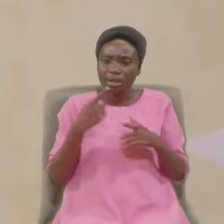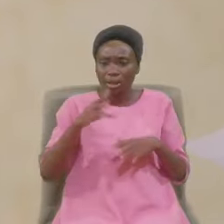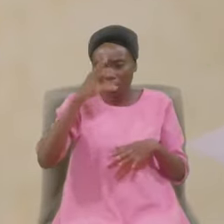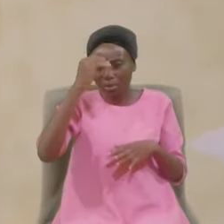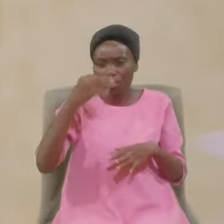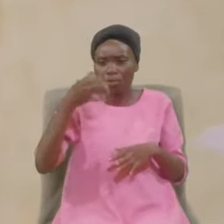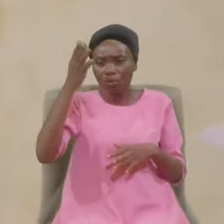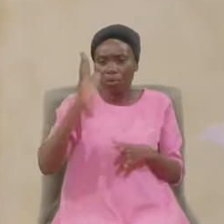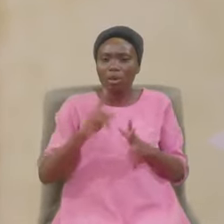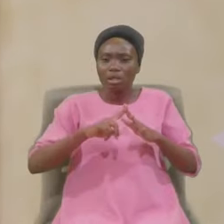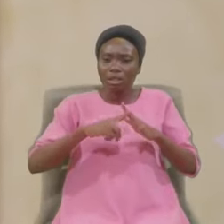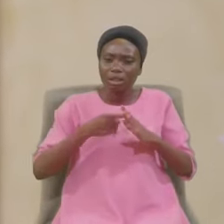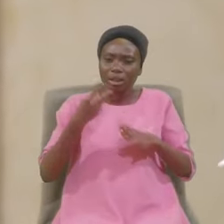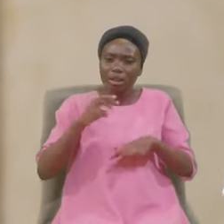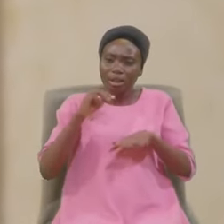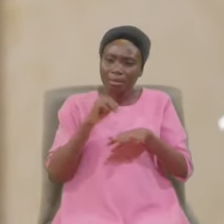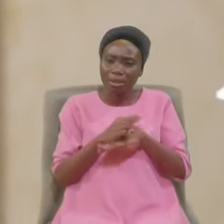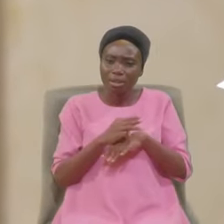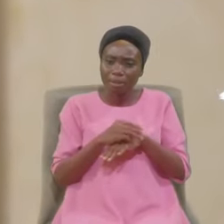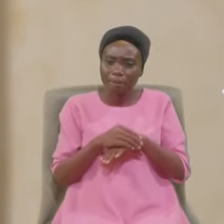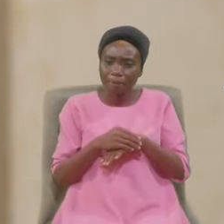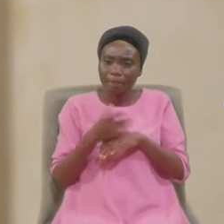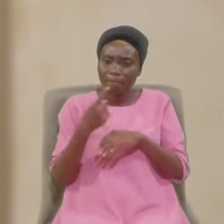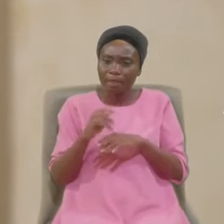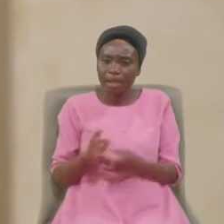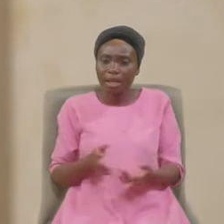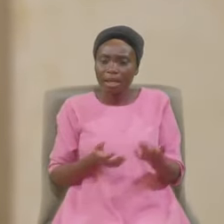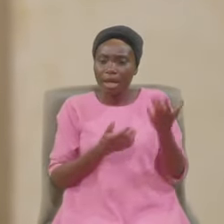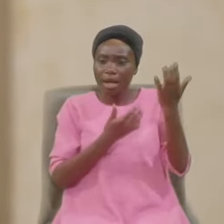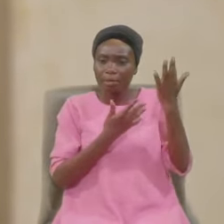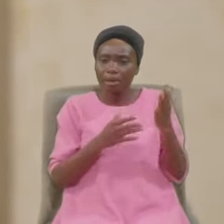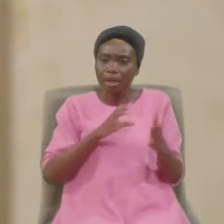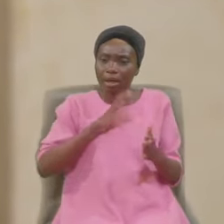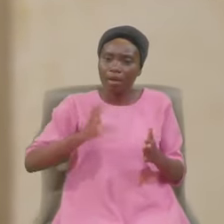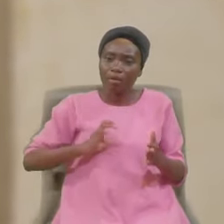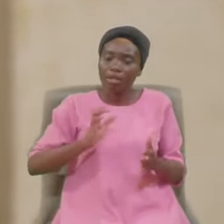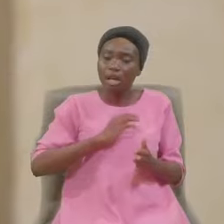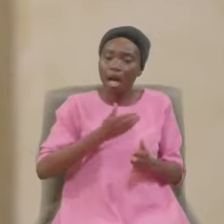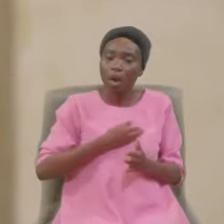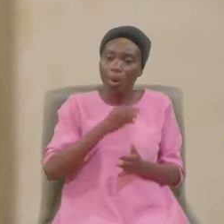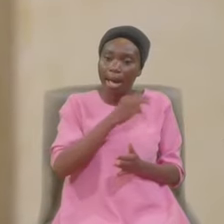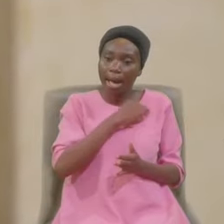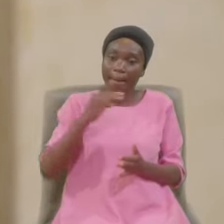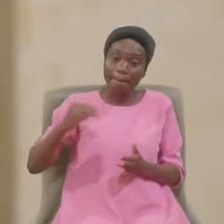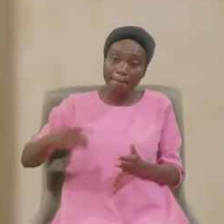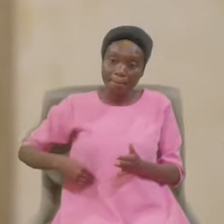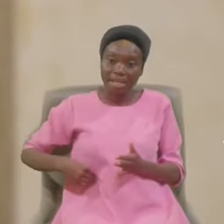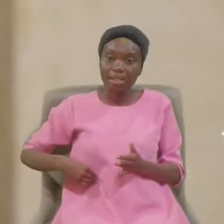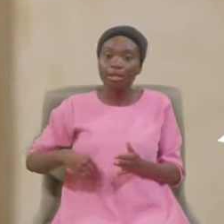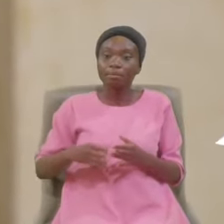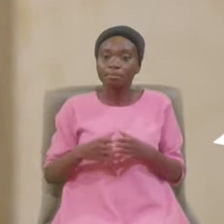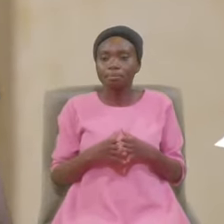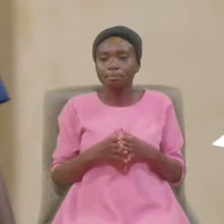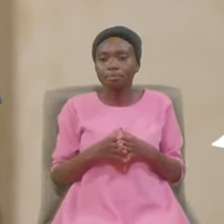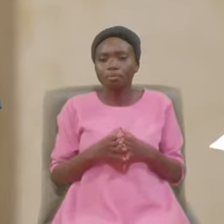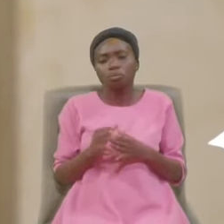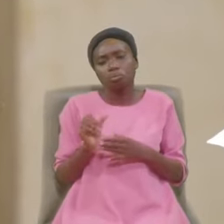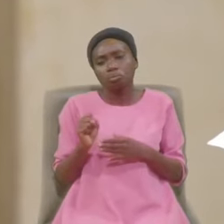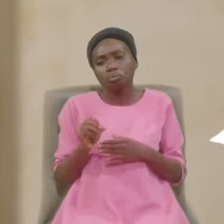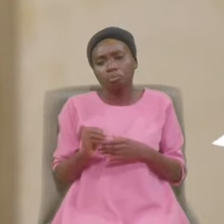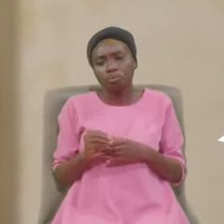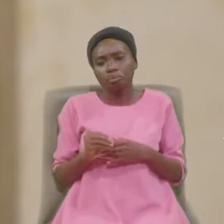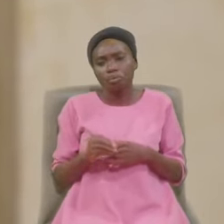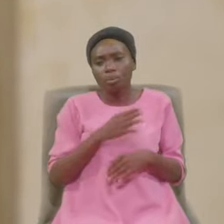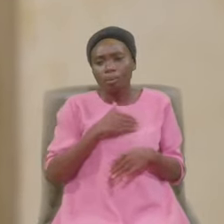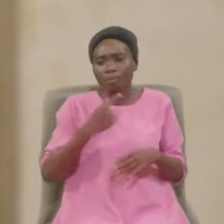God started with the message, which is the expectant Christ, our Messiah, if my memory serves me well. So as the